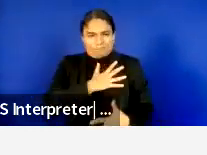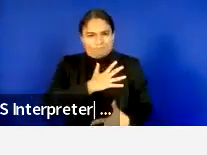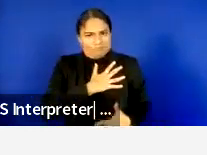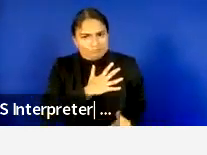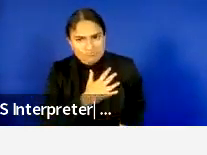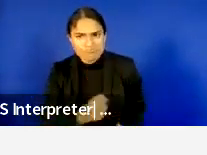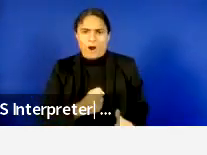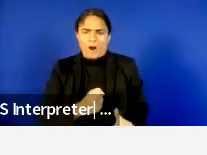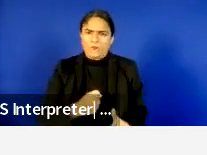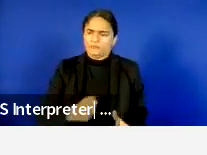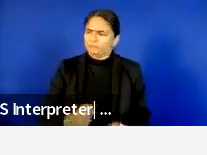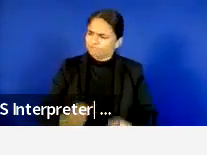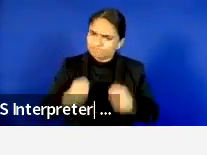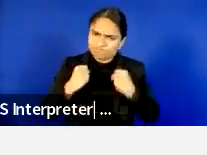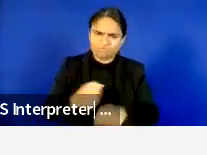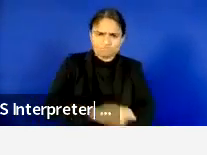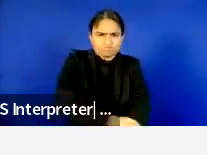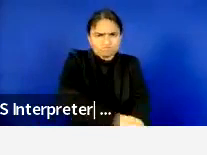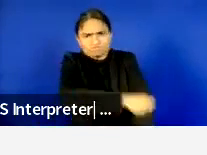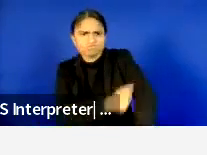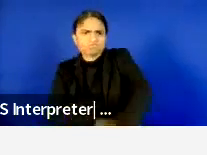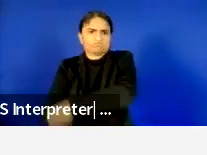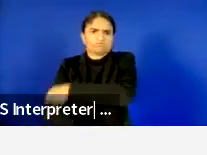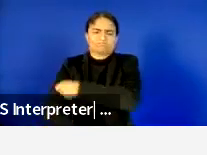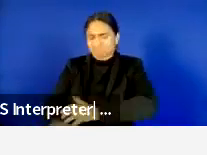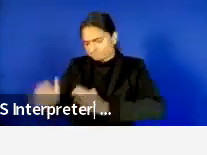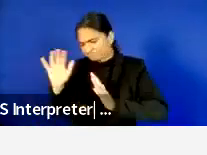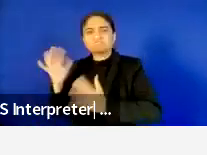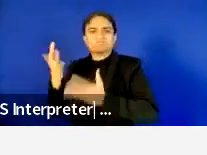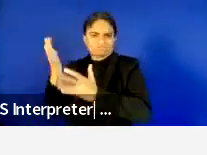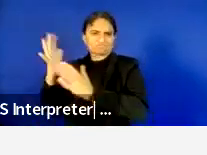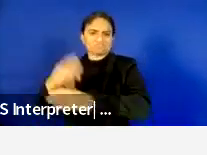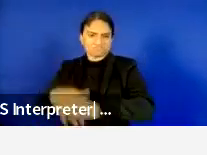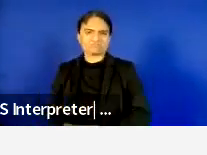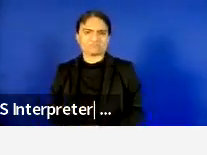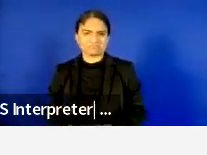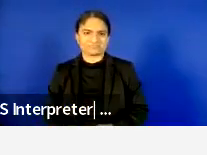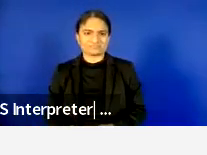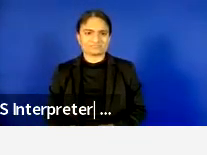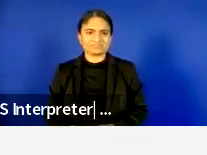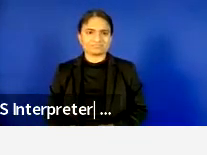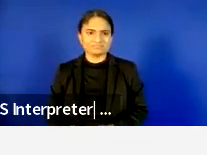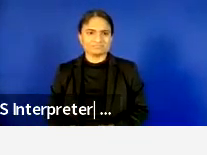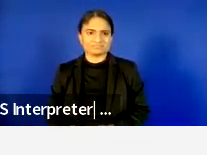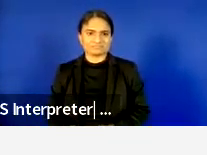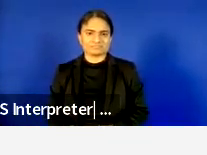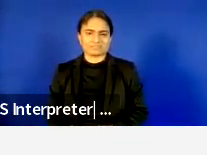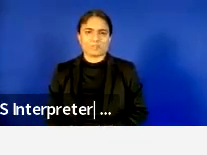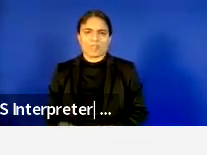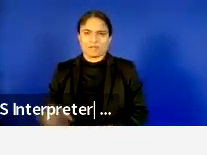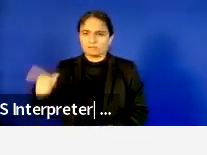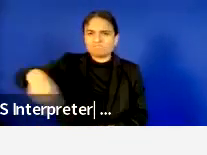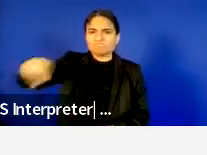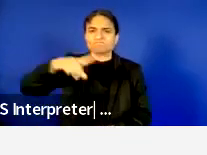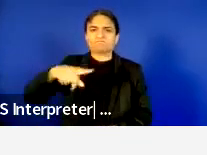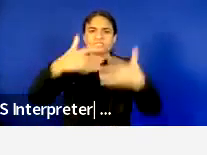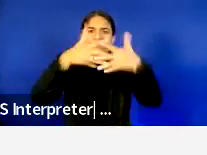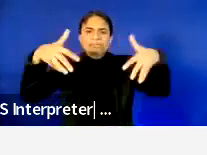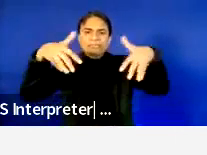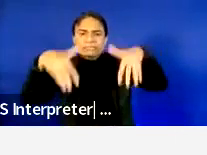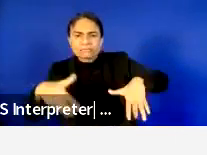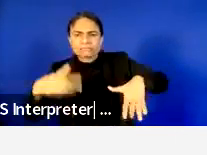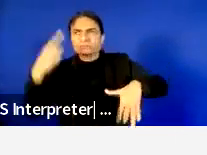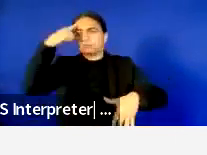of course, dismantling systems of oppression. As mentioned earlier, ensuring meaningful participation and barriers are